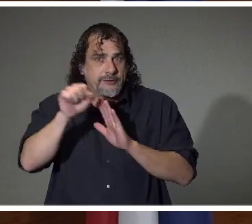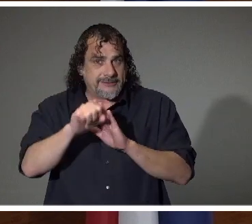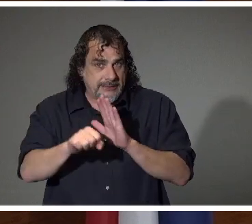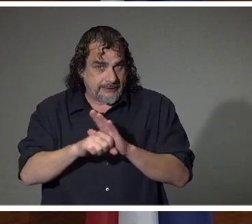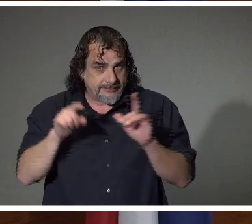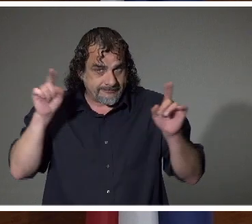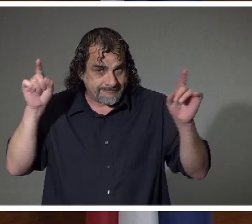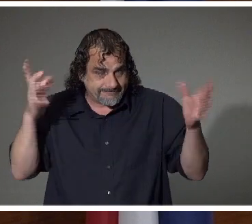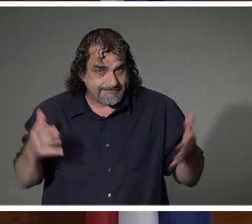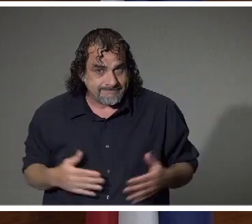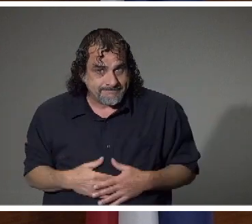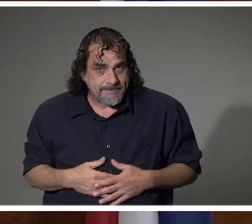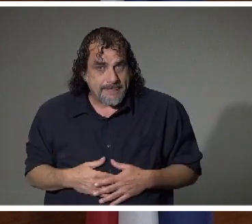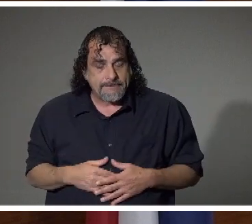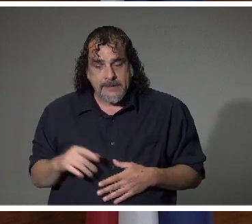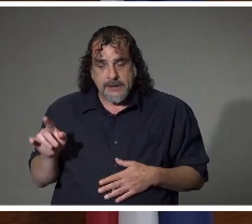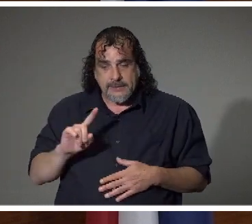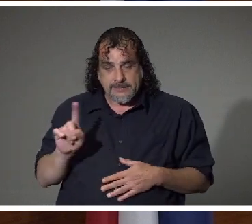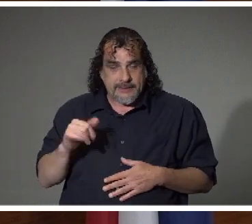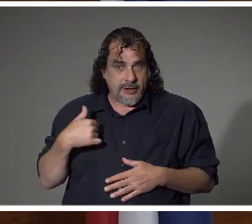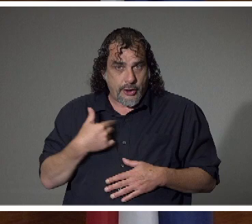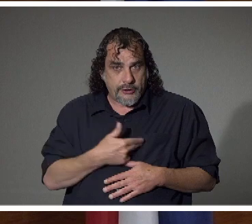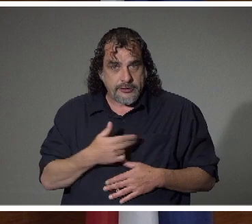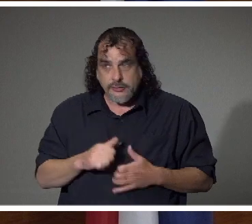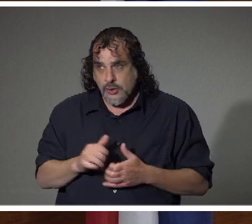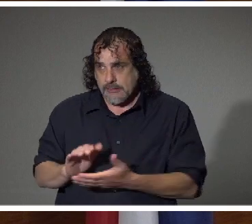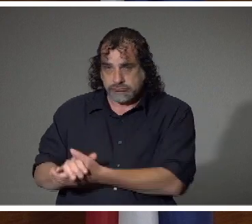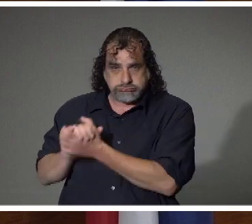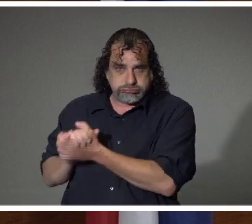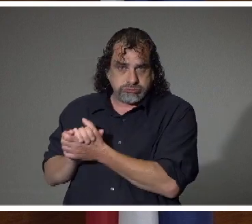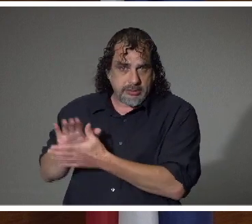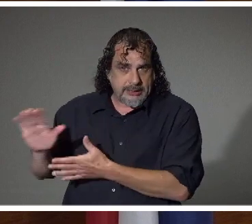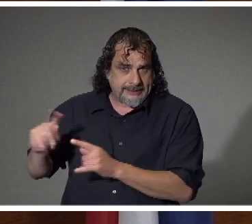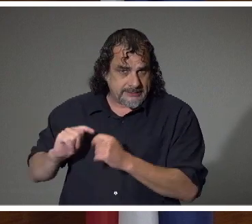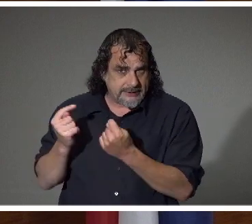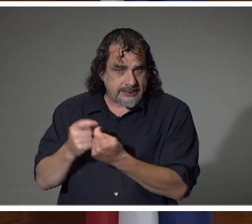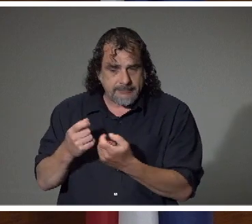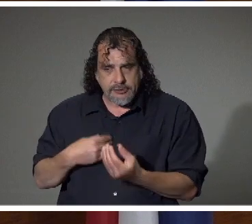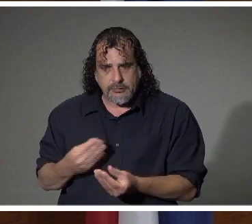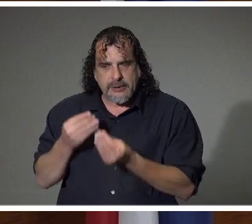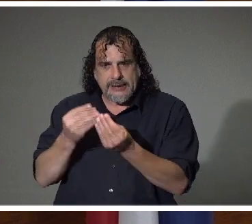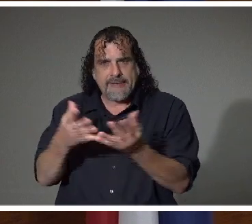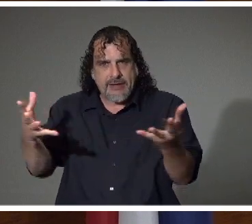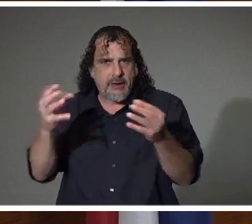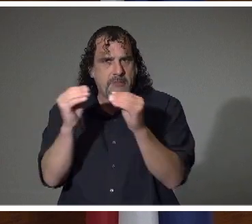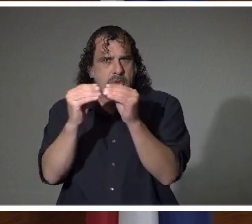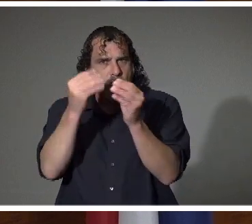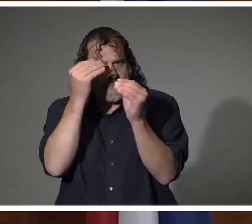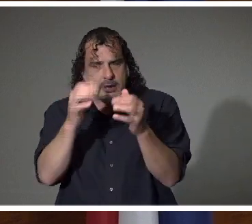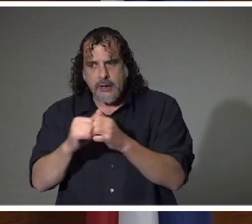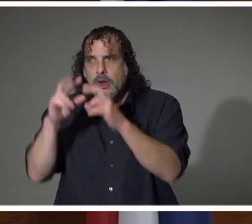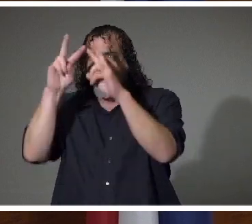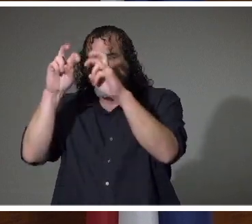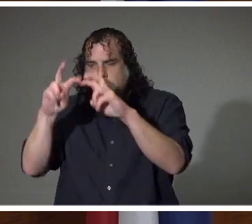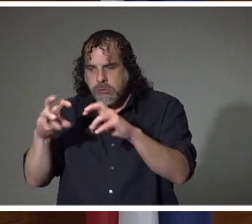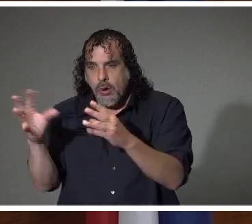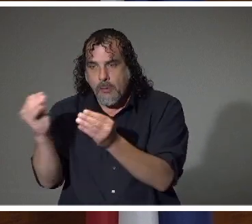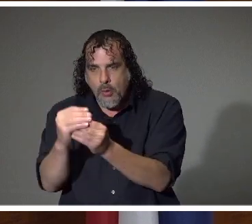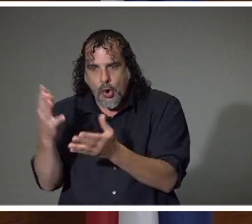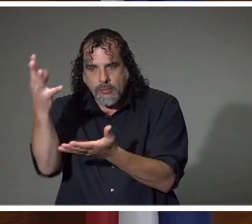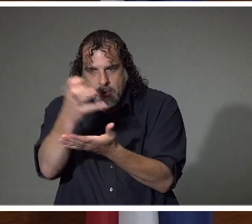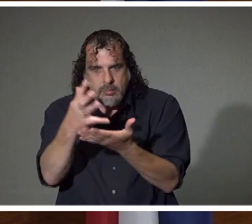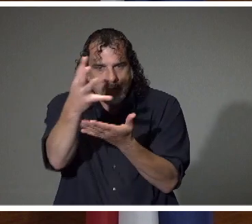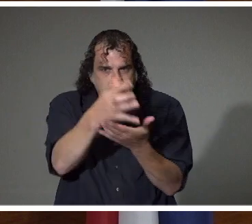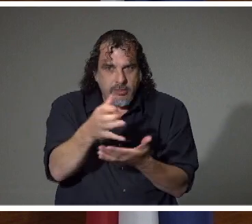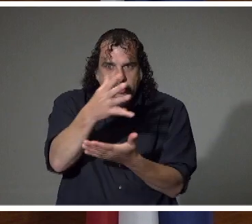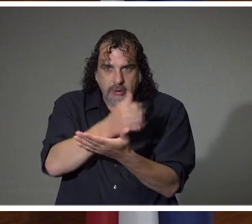and superior to where we were even. And so I commend Dr. Dobbs and his team as we gathered more data and had more cases and